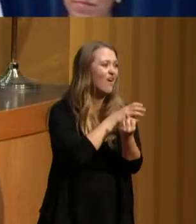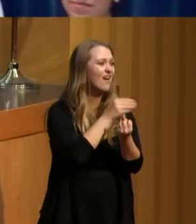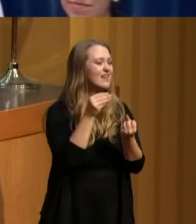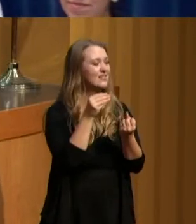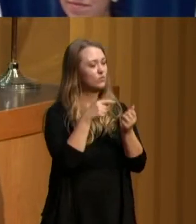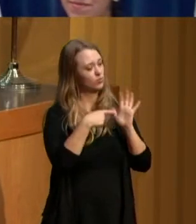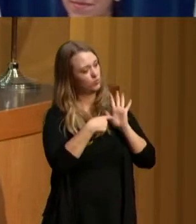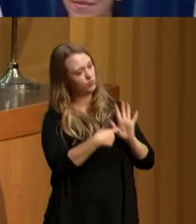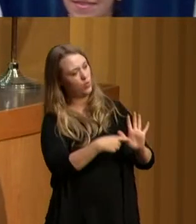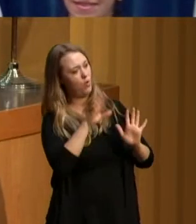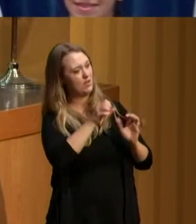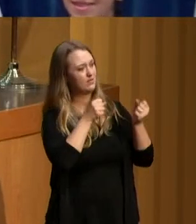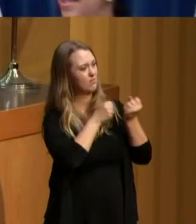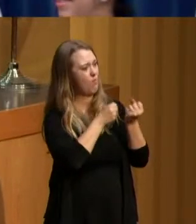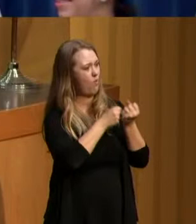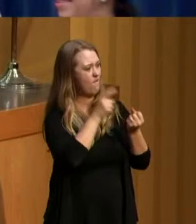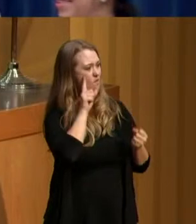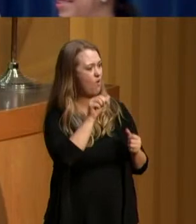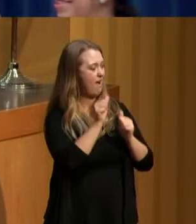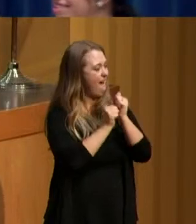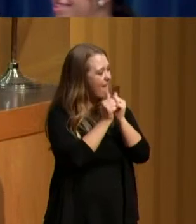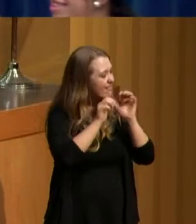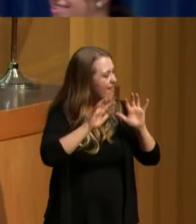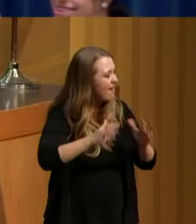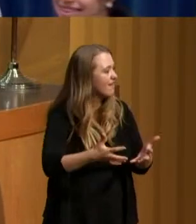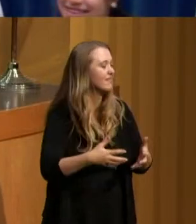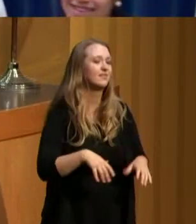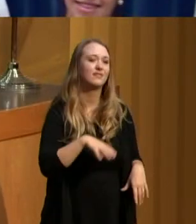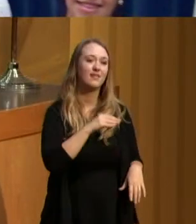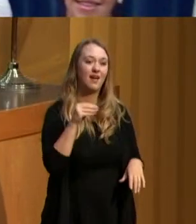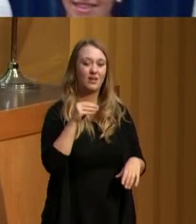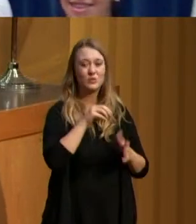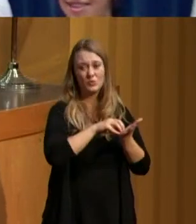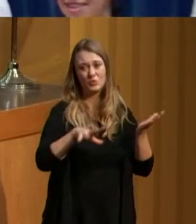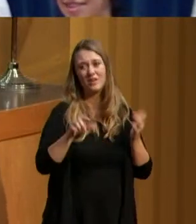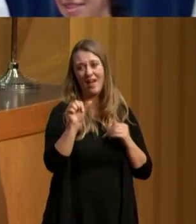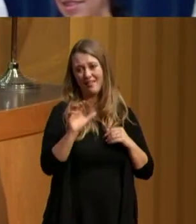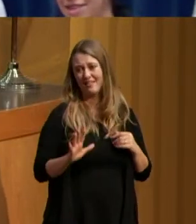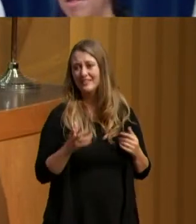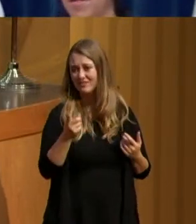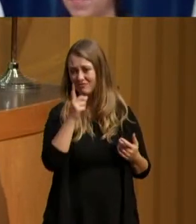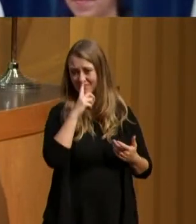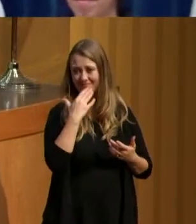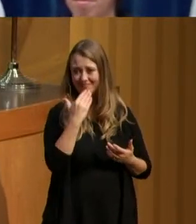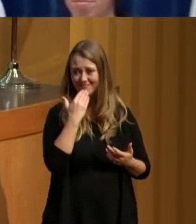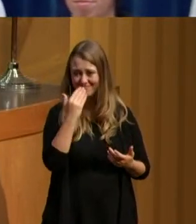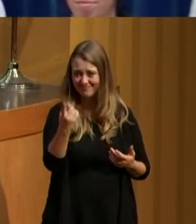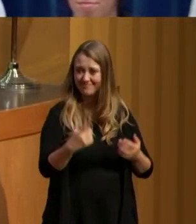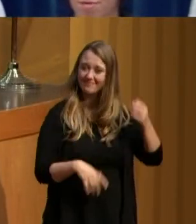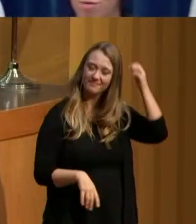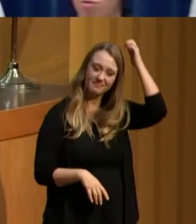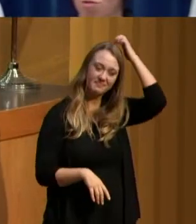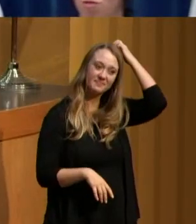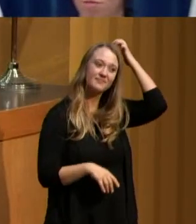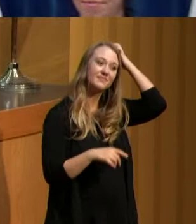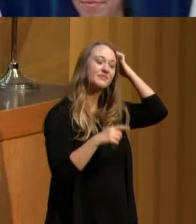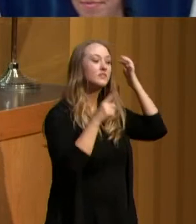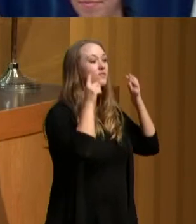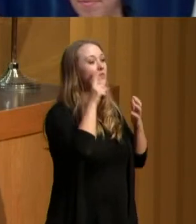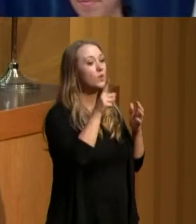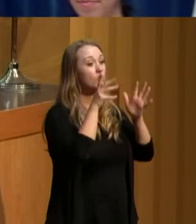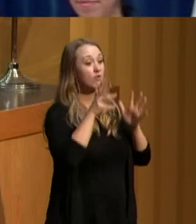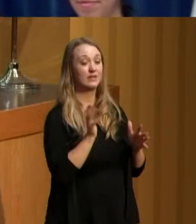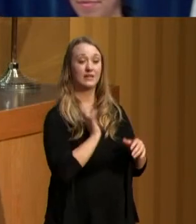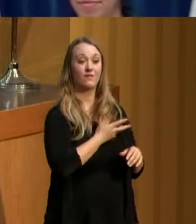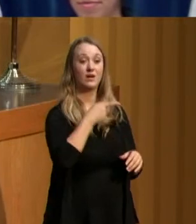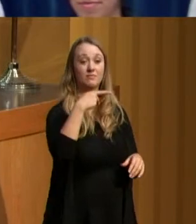shows his support for athletics and for these student athletes. So thank you so much. For the rest of our